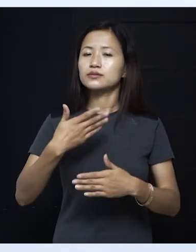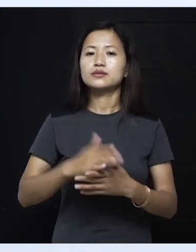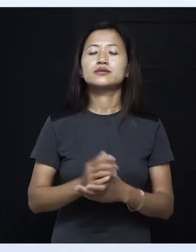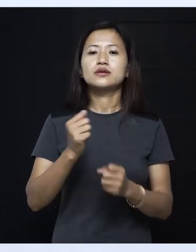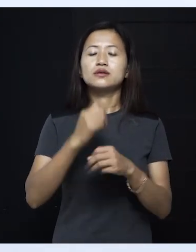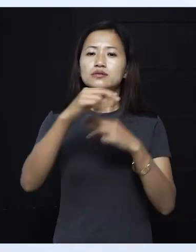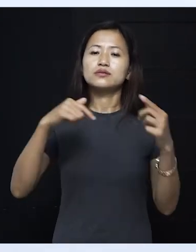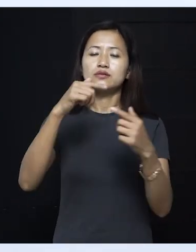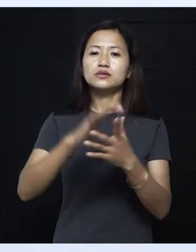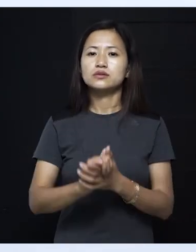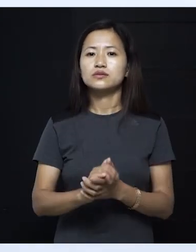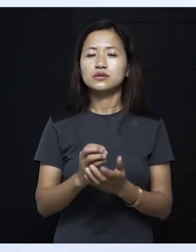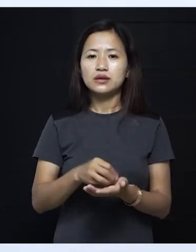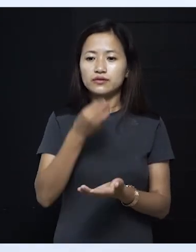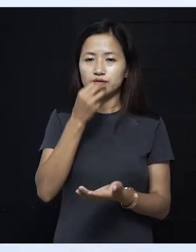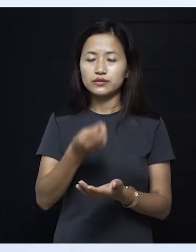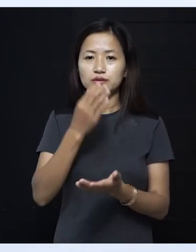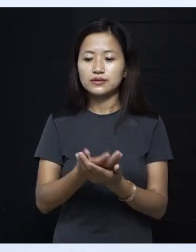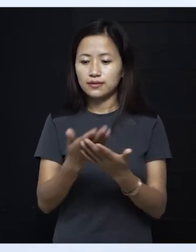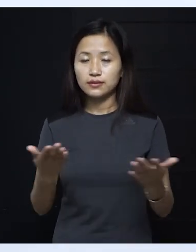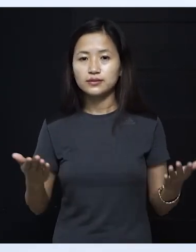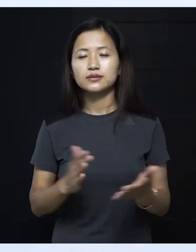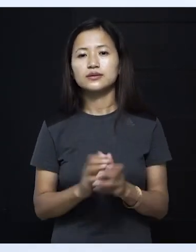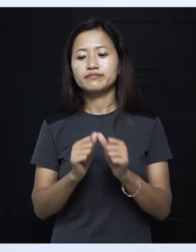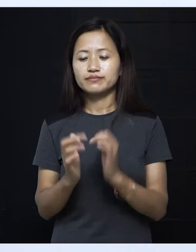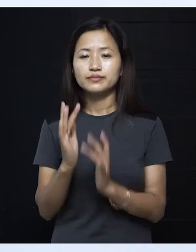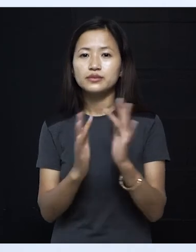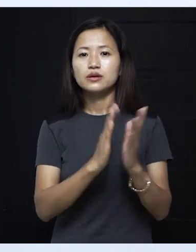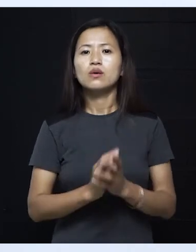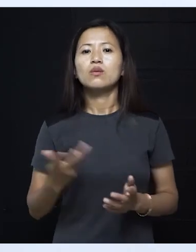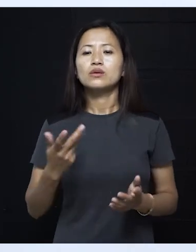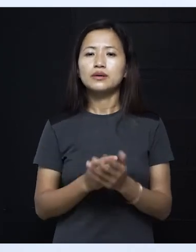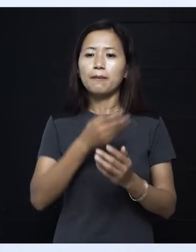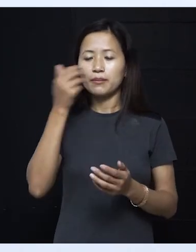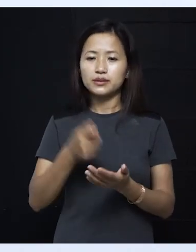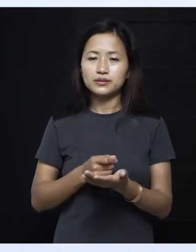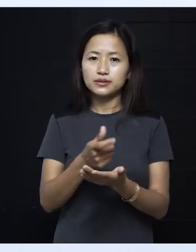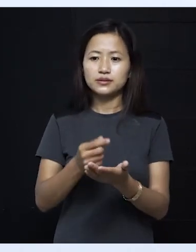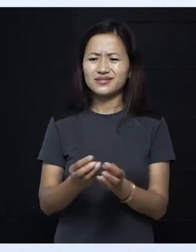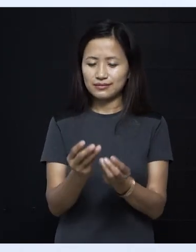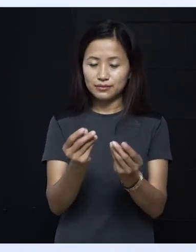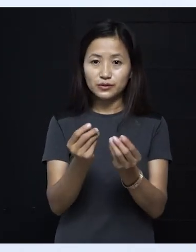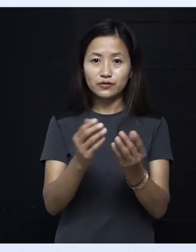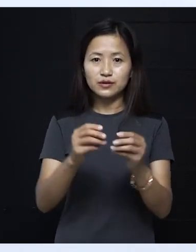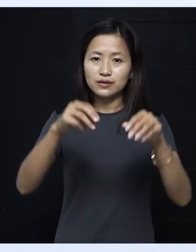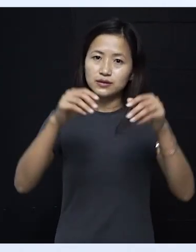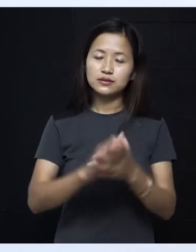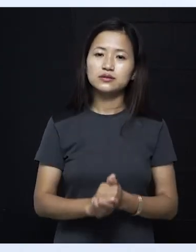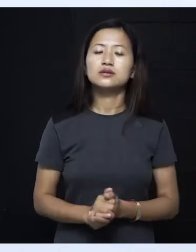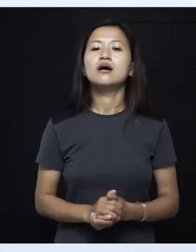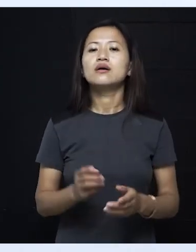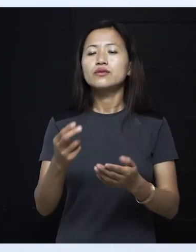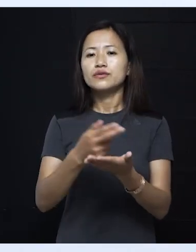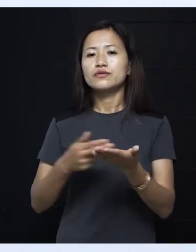Green revolution, that is to do with foodstuff, agriculture, where all those better seeds, fertilizers, everything were given so that